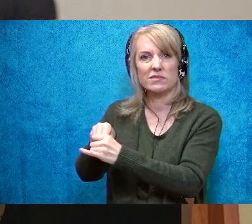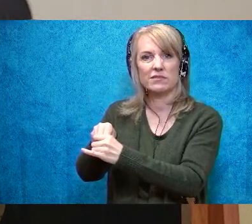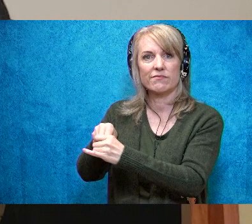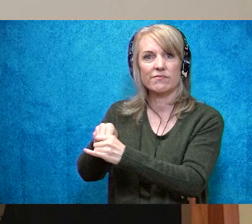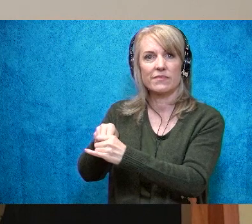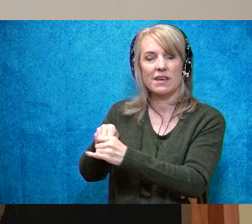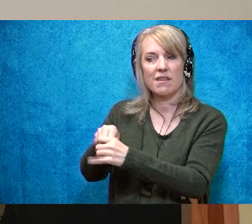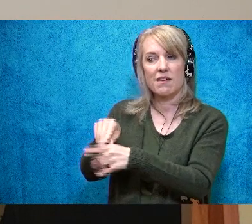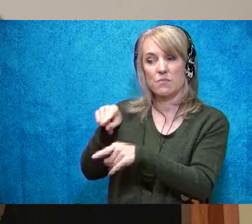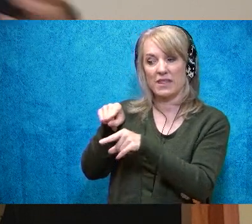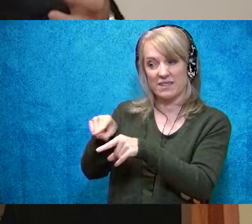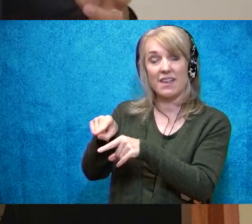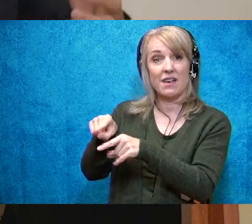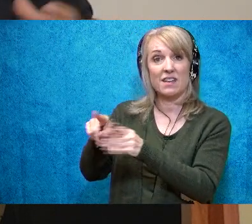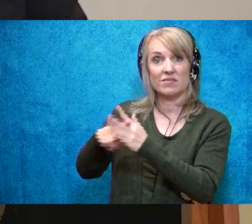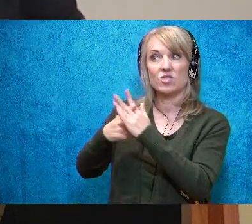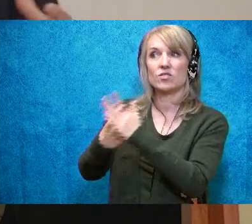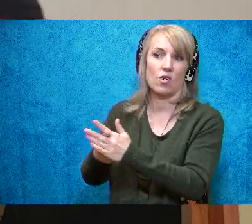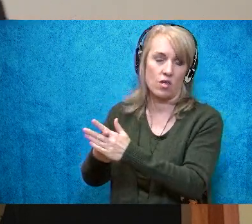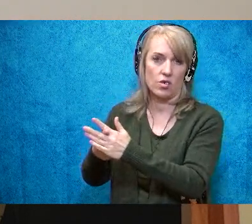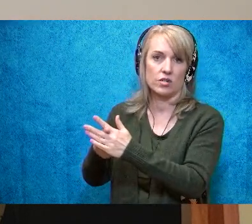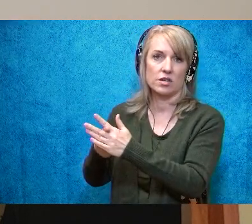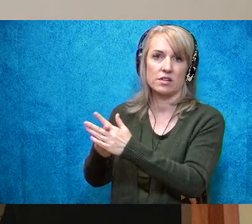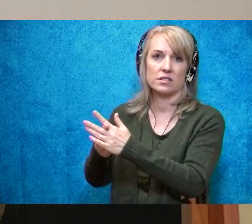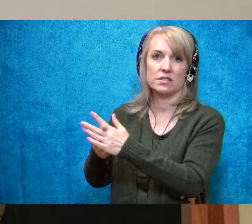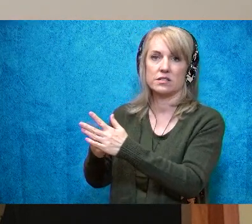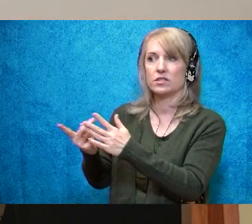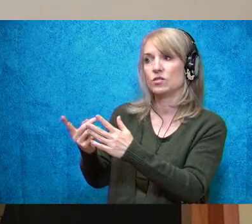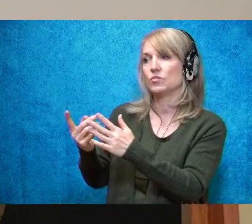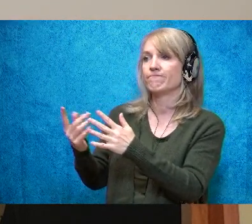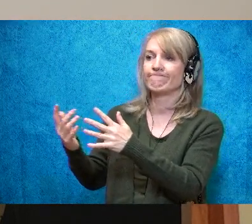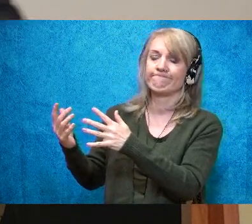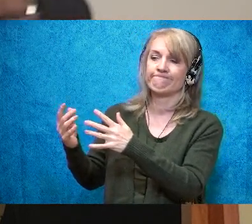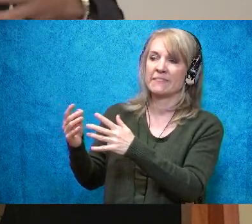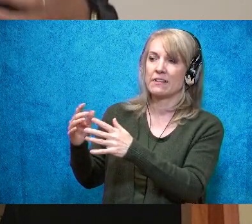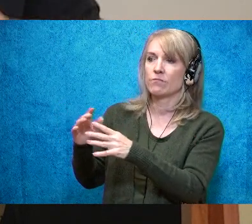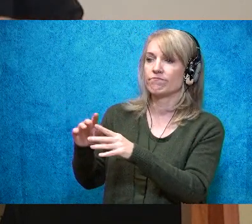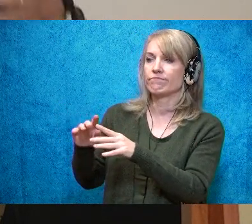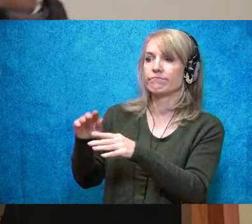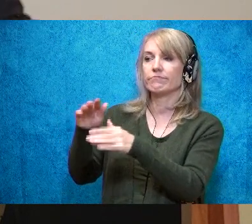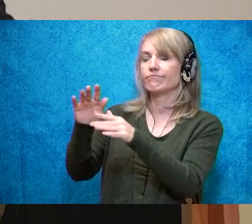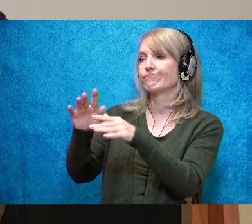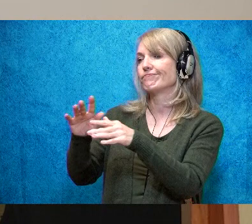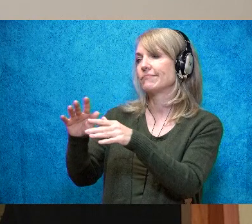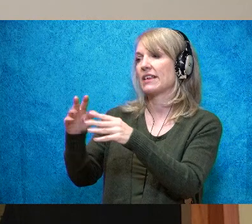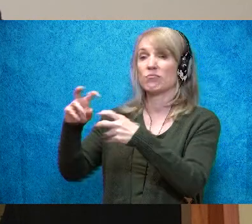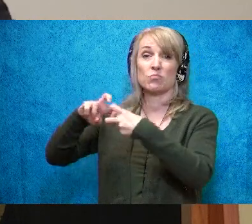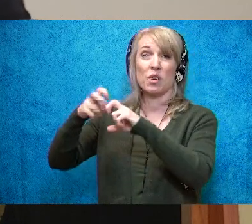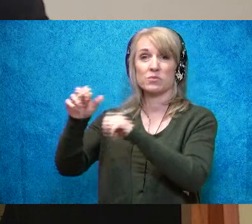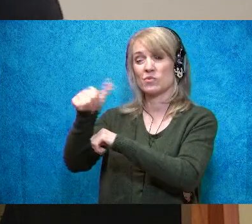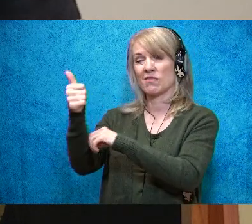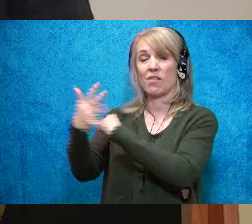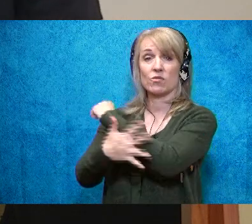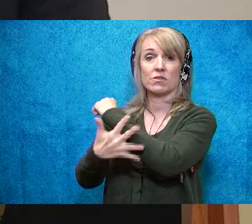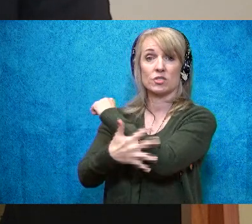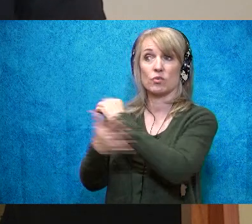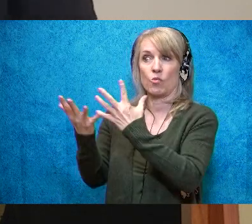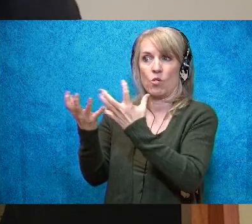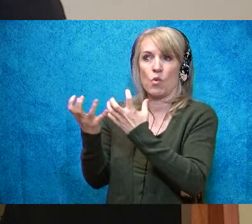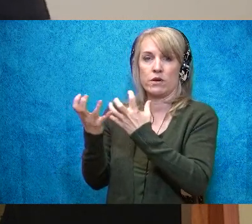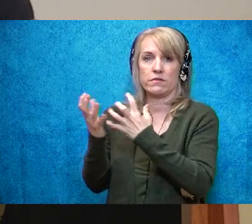they get into conflicts and you're good friends with them, you'll get into the same conflicts. So we wanted to stay to ourselves. That's called